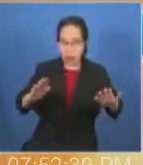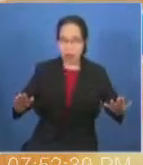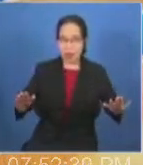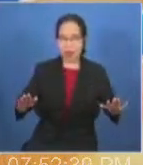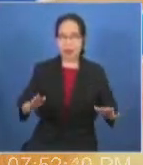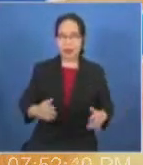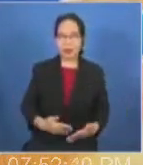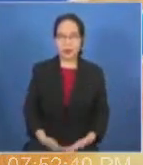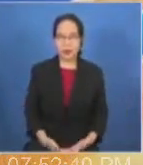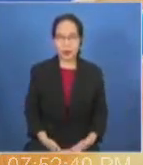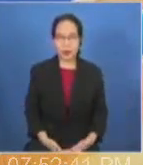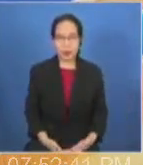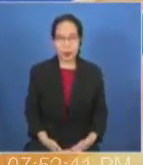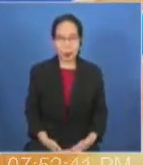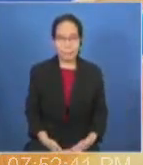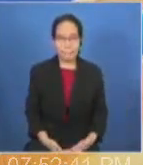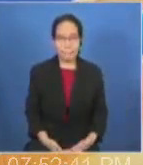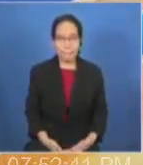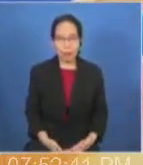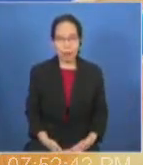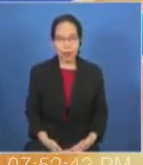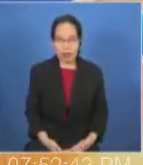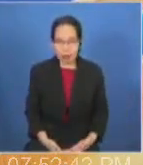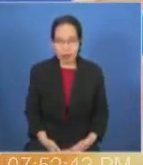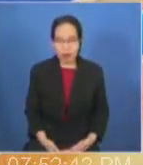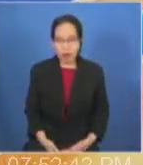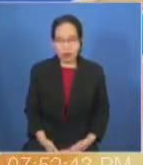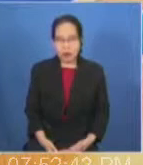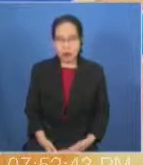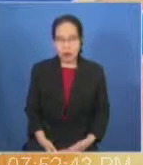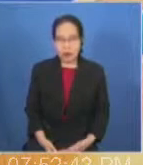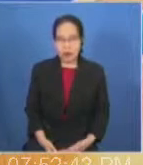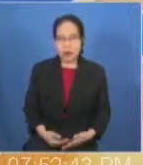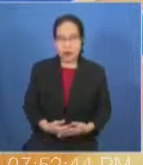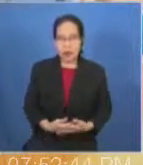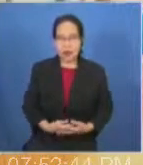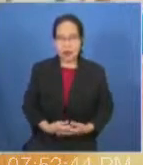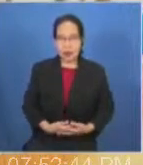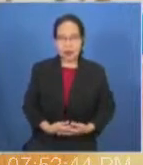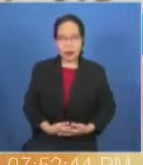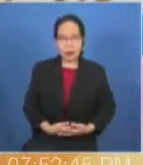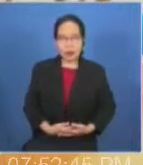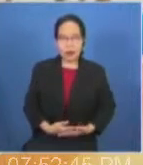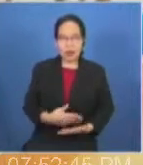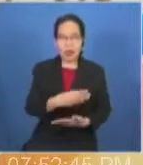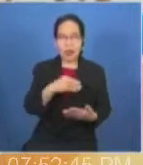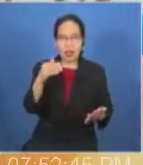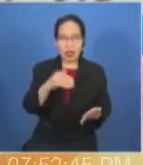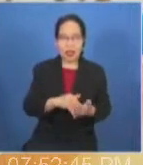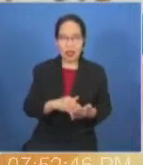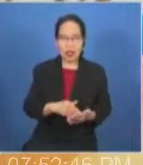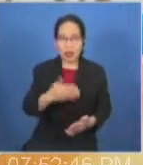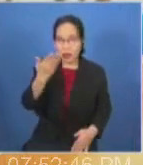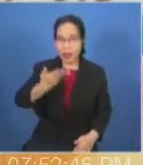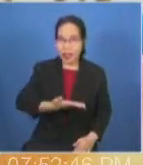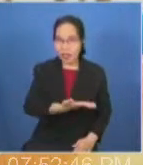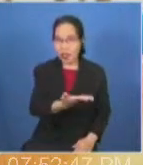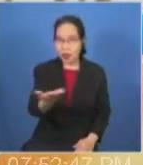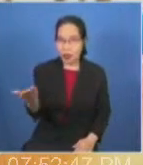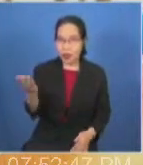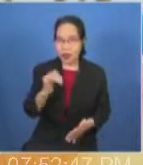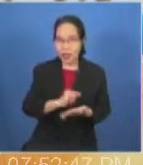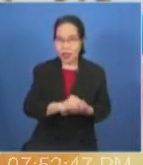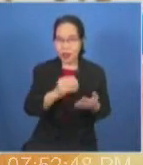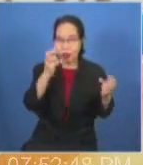misled. That is the right way to raise children. At muli po ang ating paanyaya. Yan po. And once again,